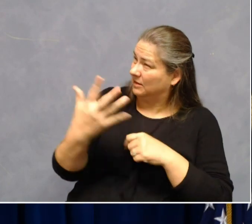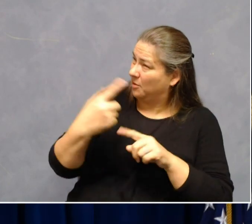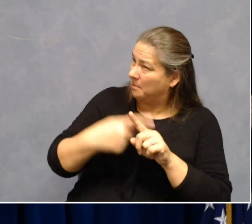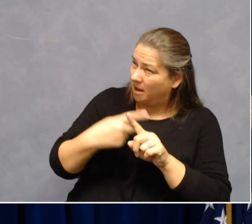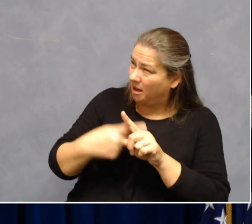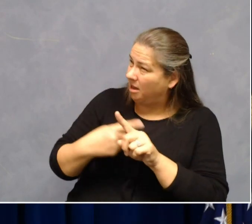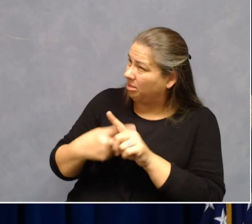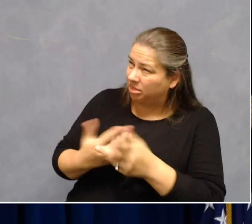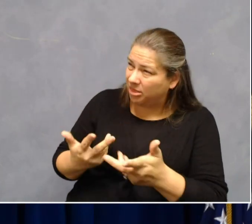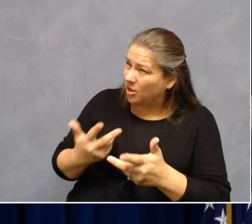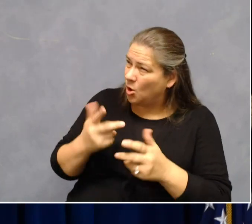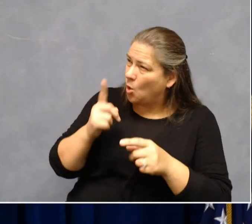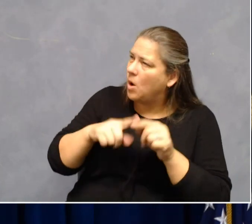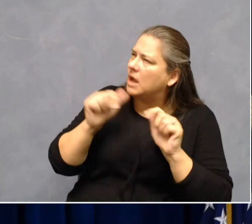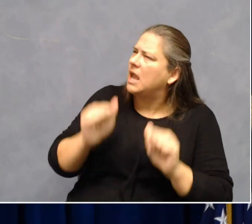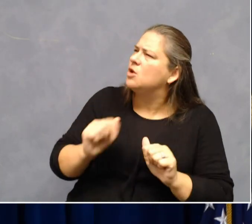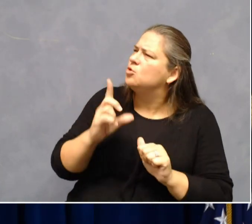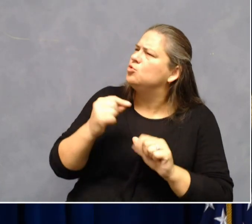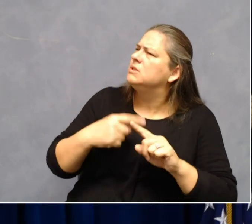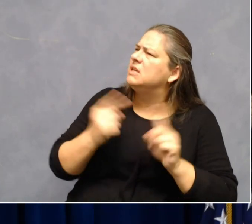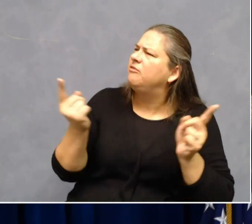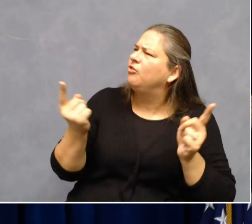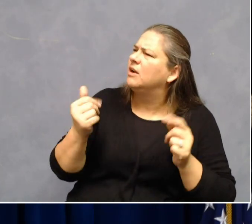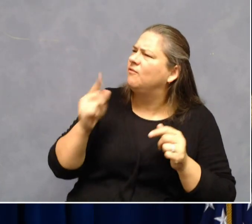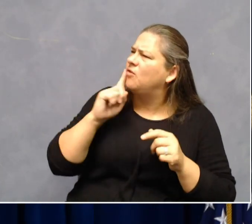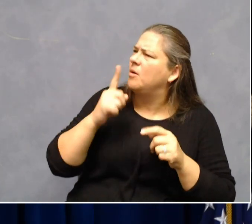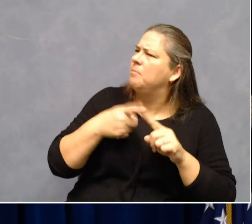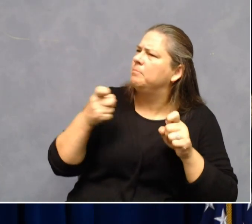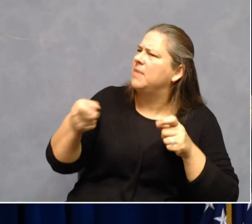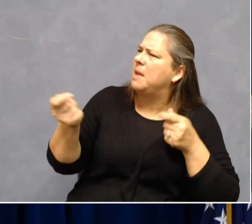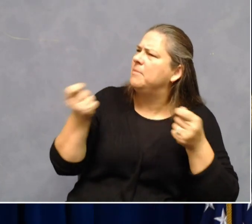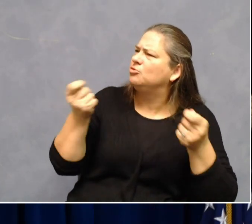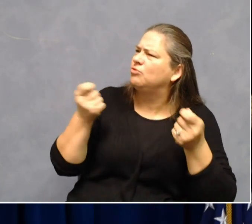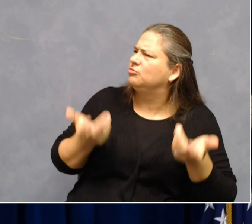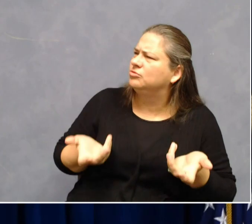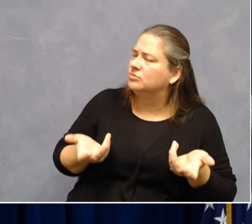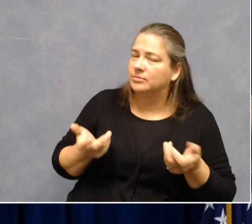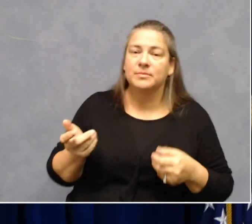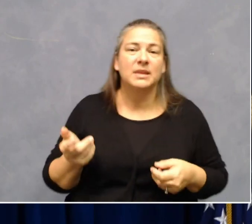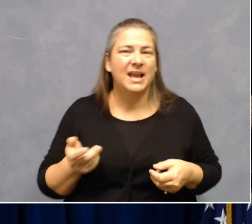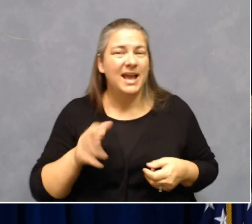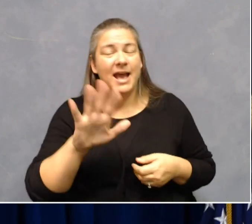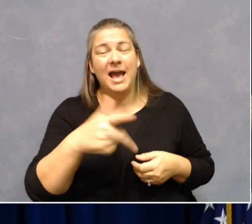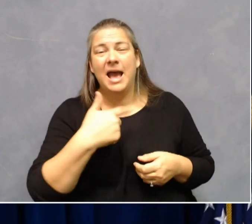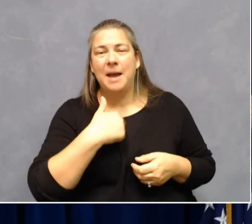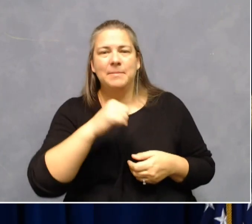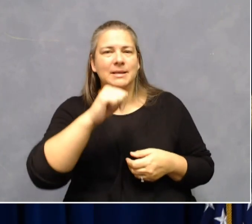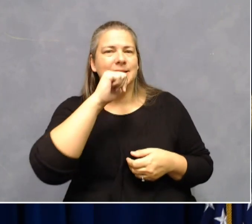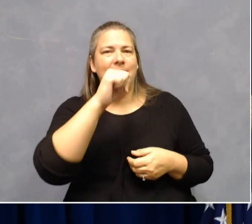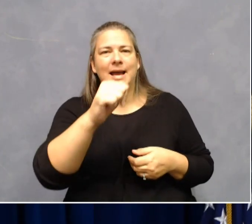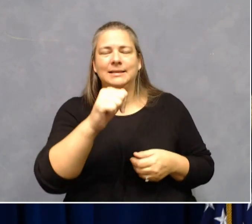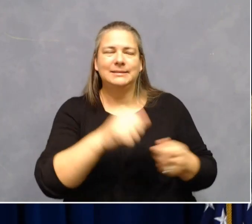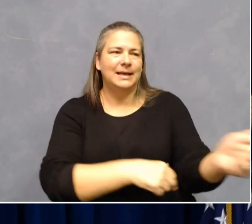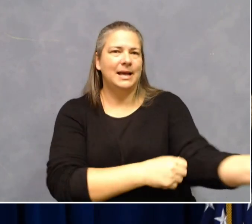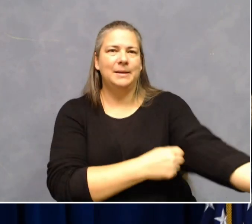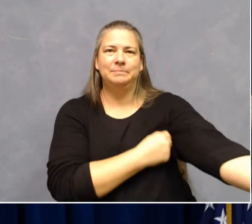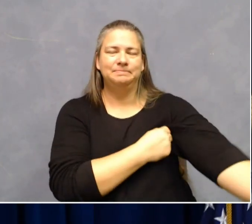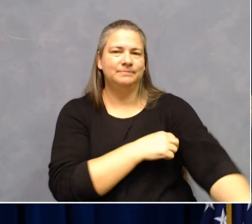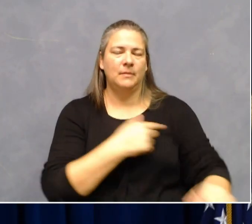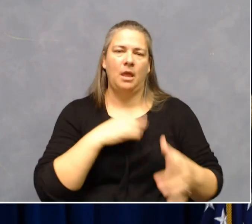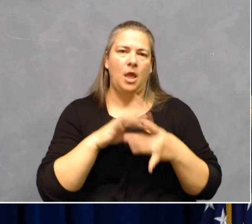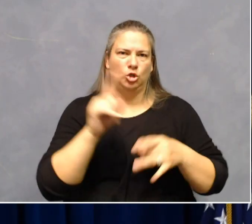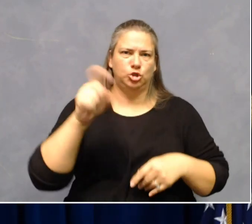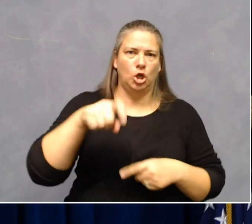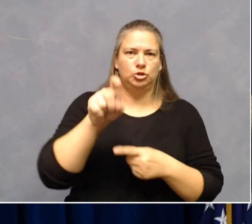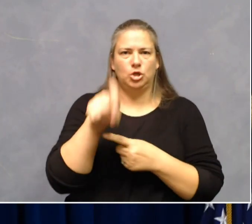been done differently? You know, I'm not into Monday morning quarterbacking, and I haven't done it with the federal government either. This